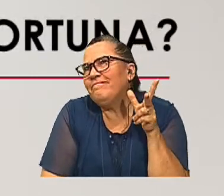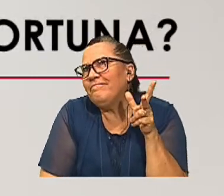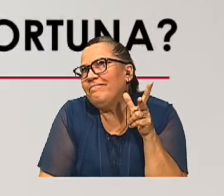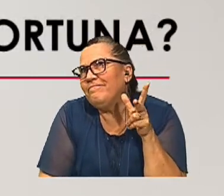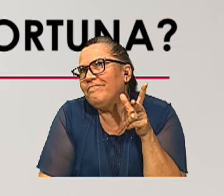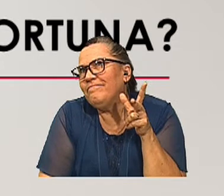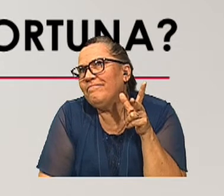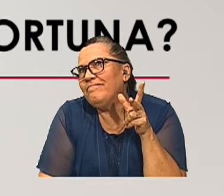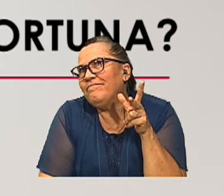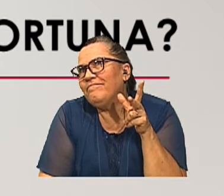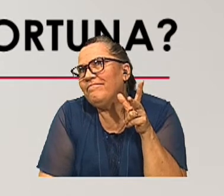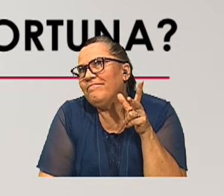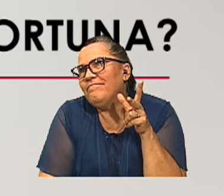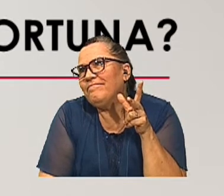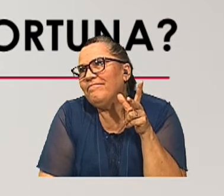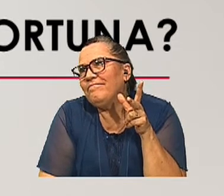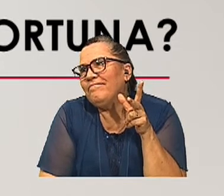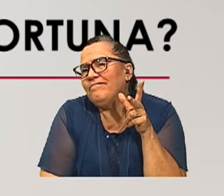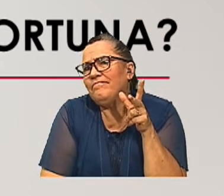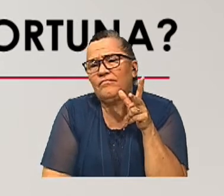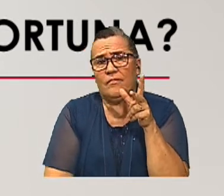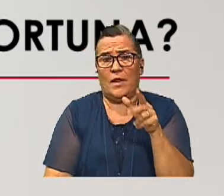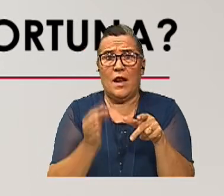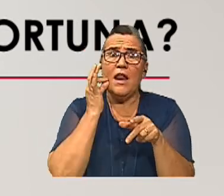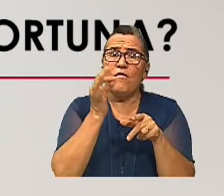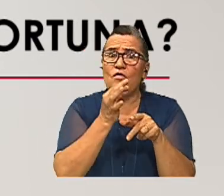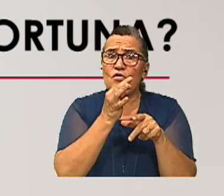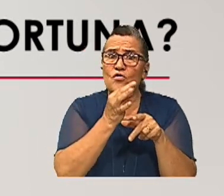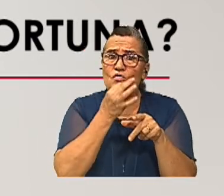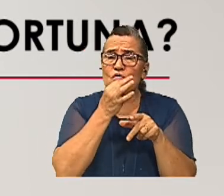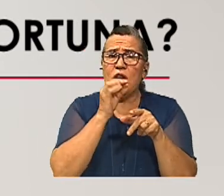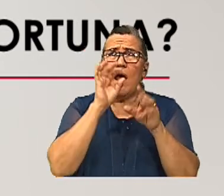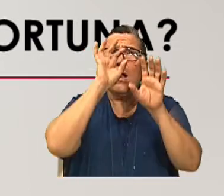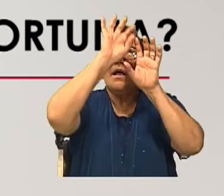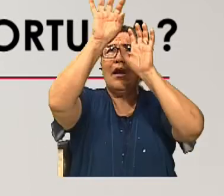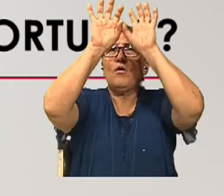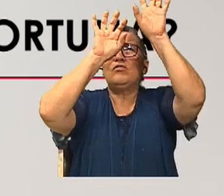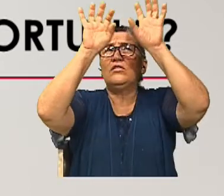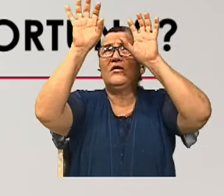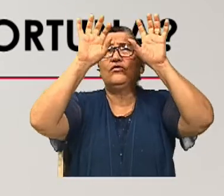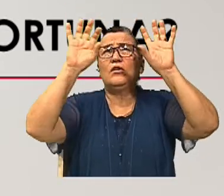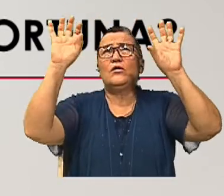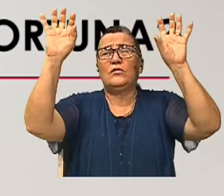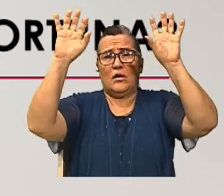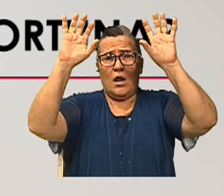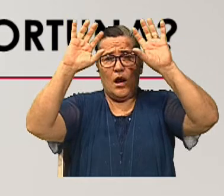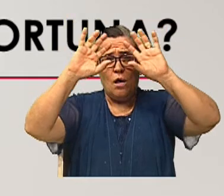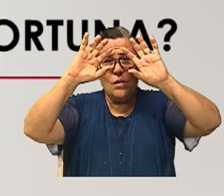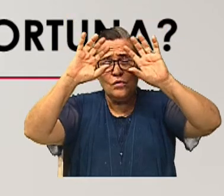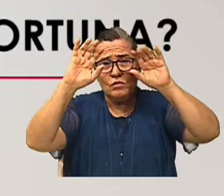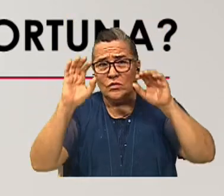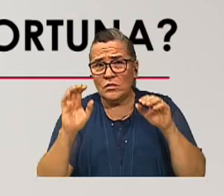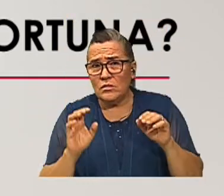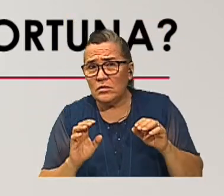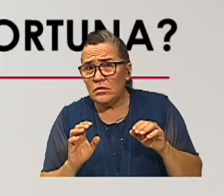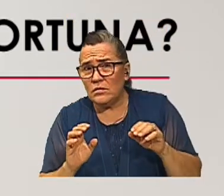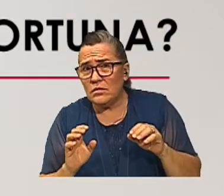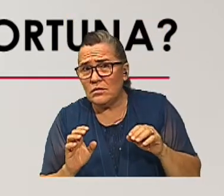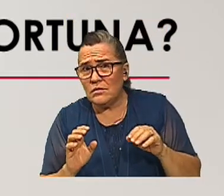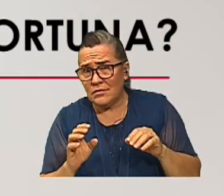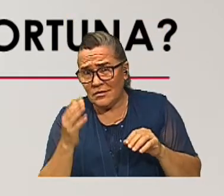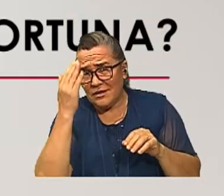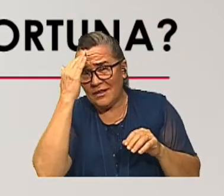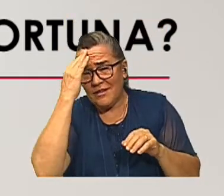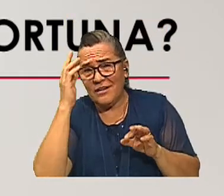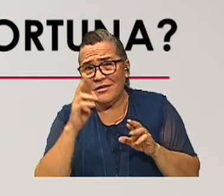Are there many clouds near La Fortuna? Tell me. Who has the